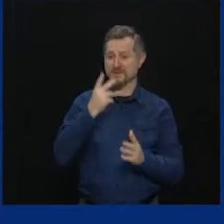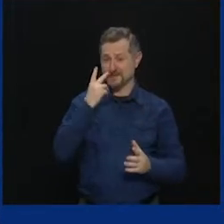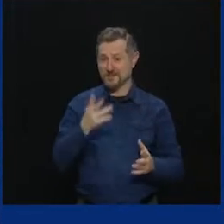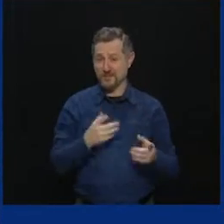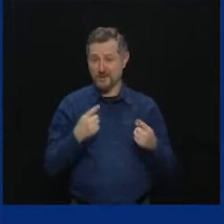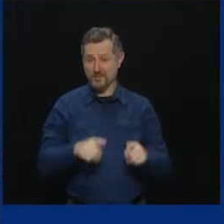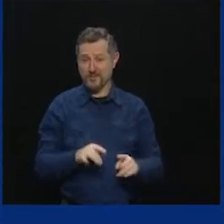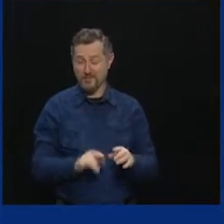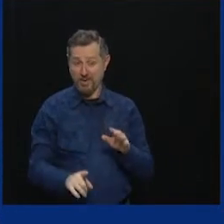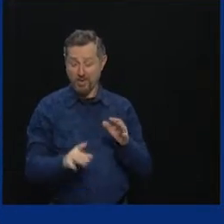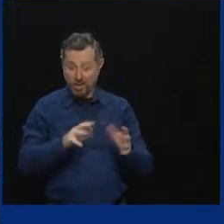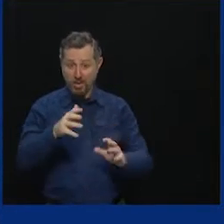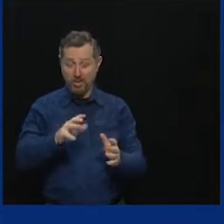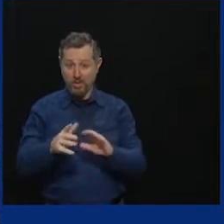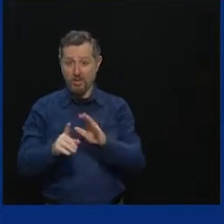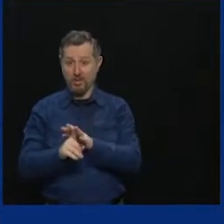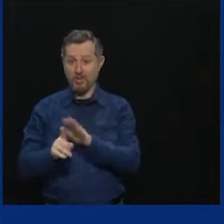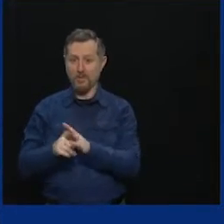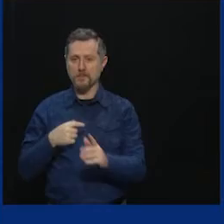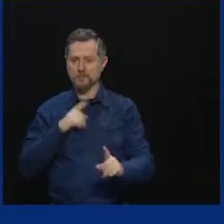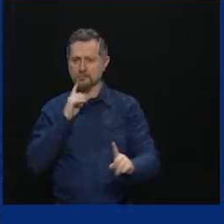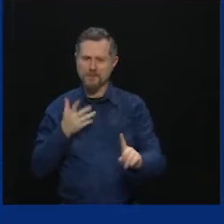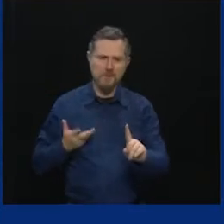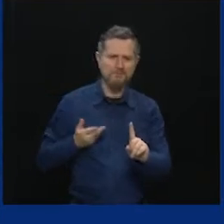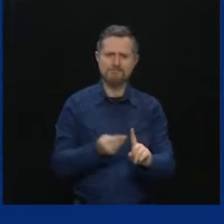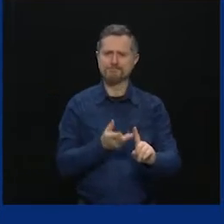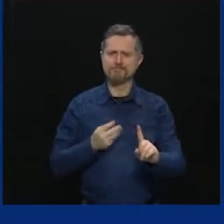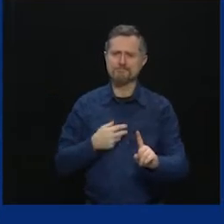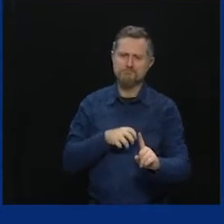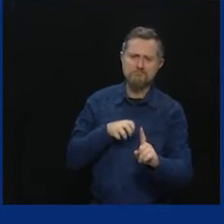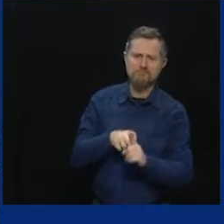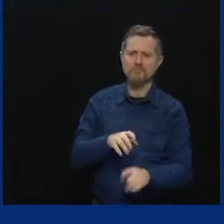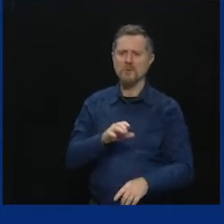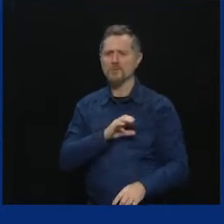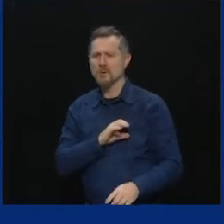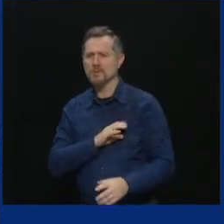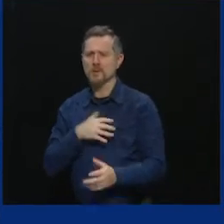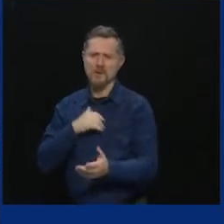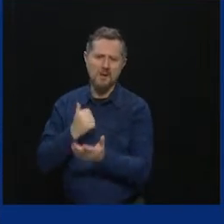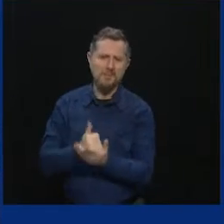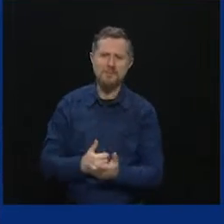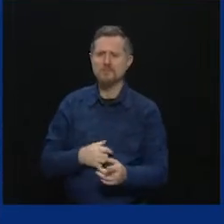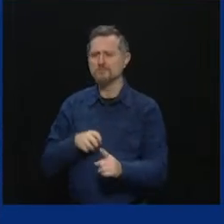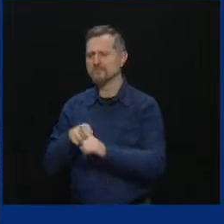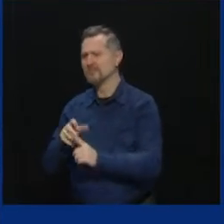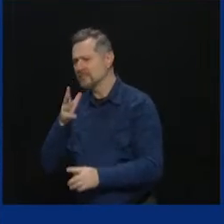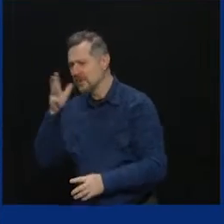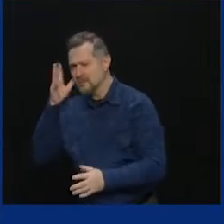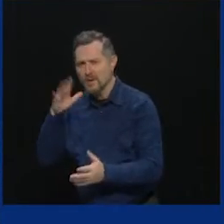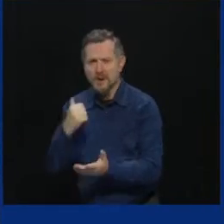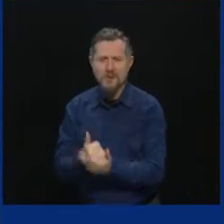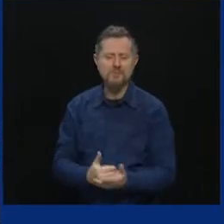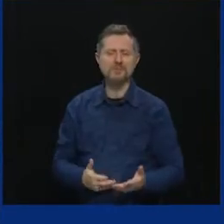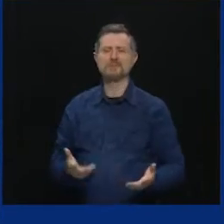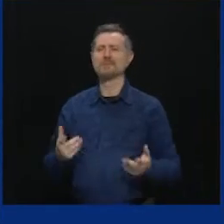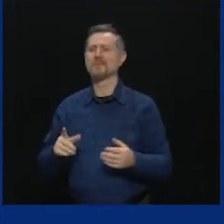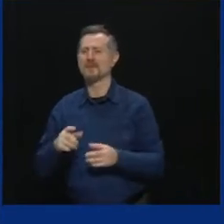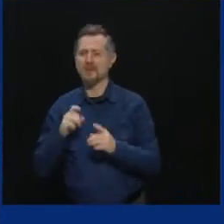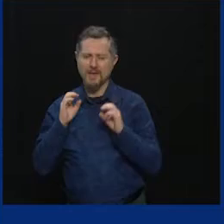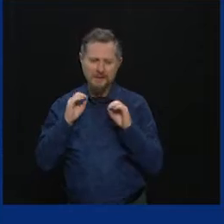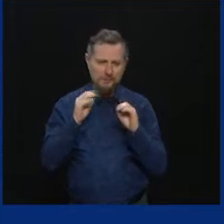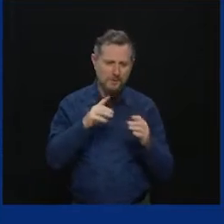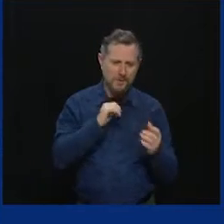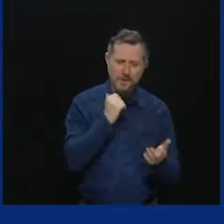place, we turn to law enforcement for answers. We turn to parents for answers. We turn to education for